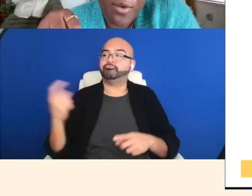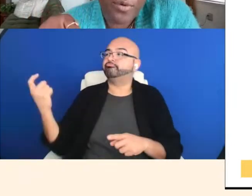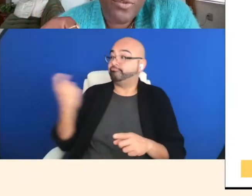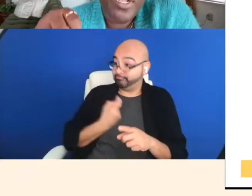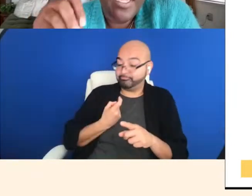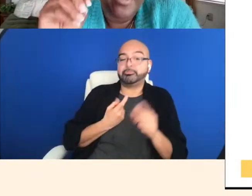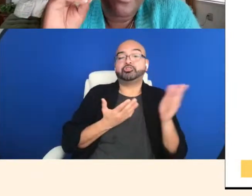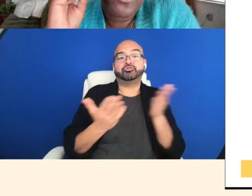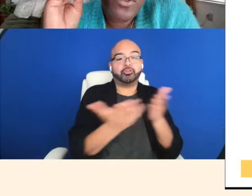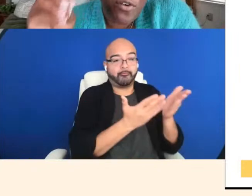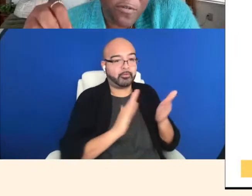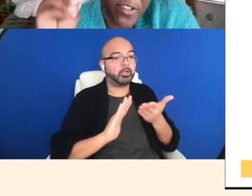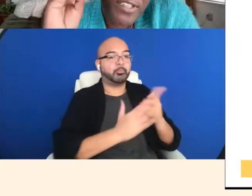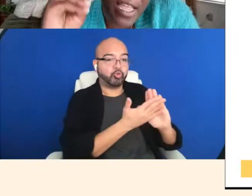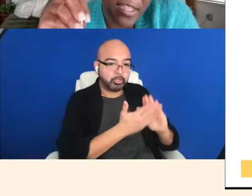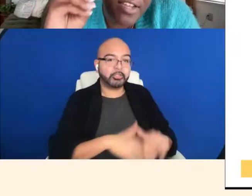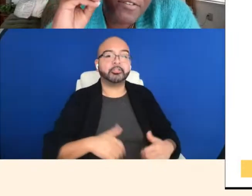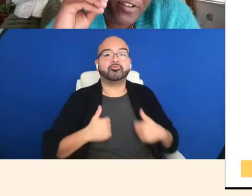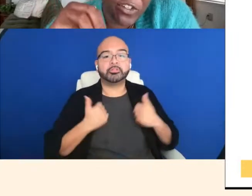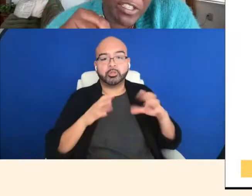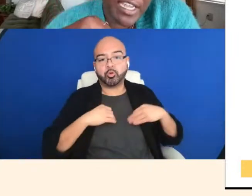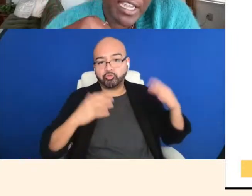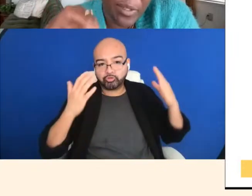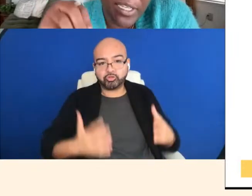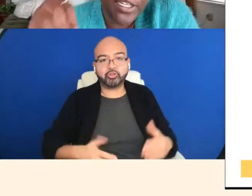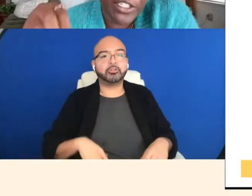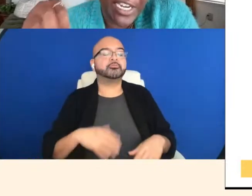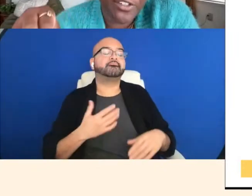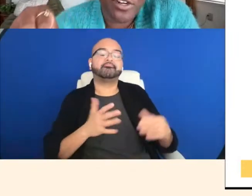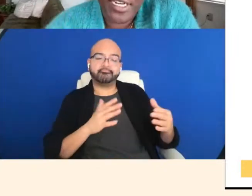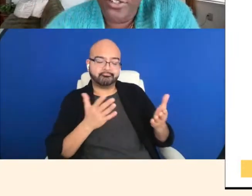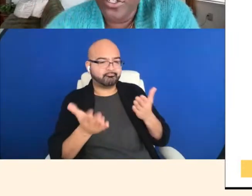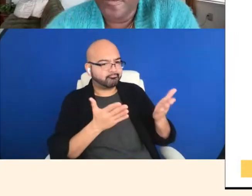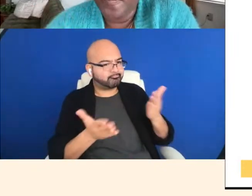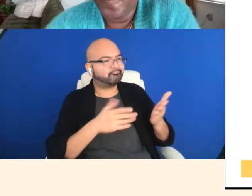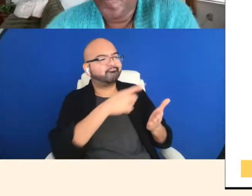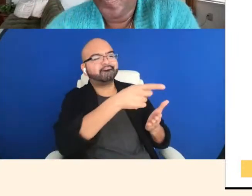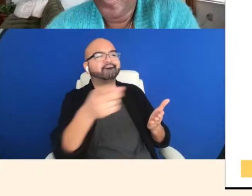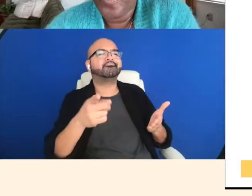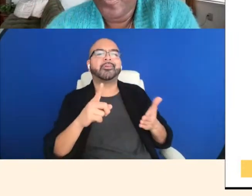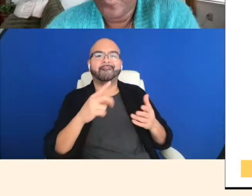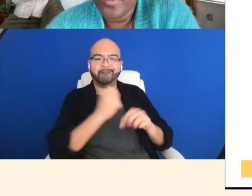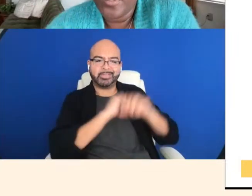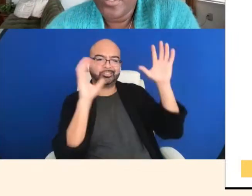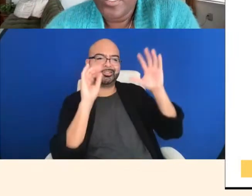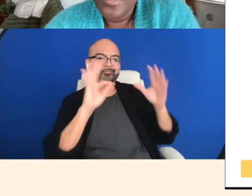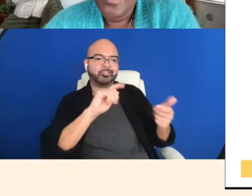resident owners, and to serve the scaling of a vision that really could change our nation.